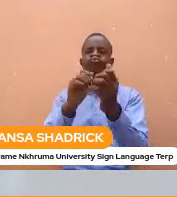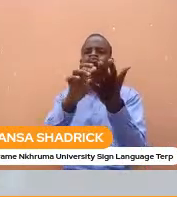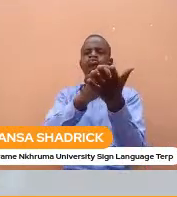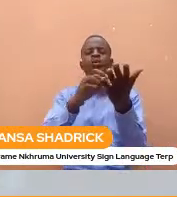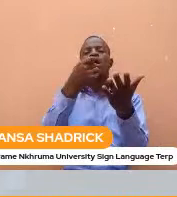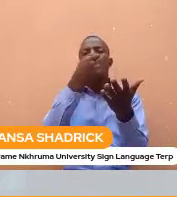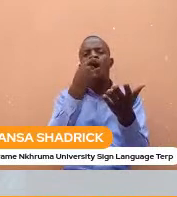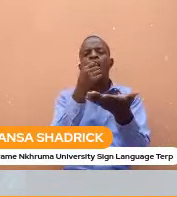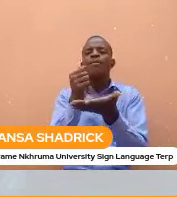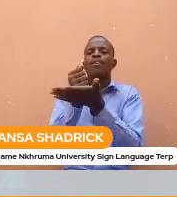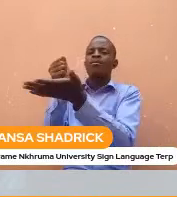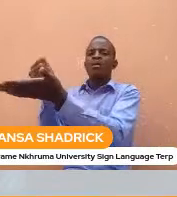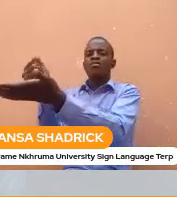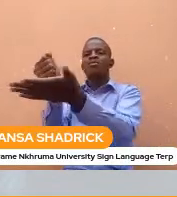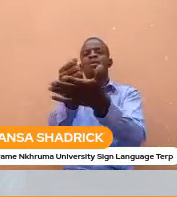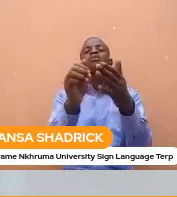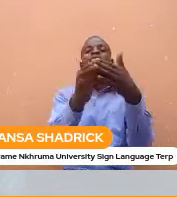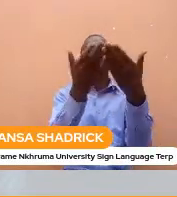themselves?